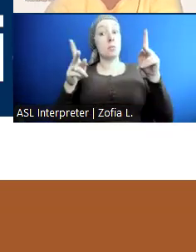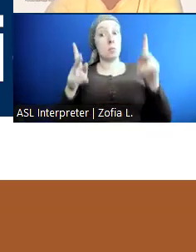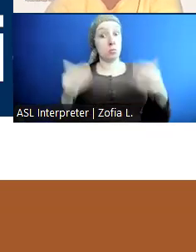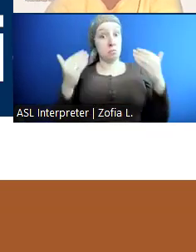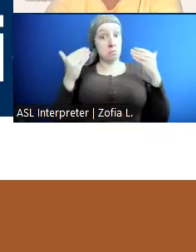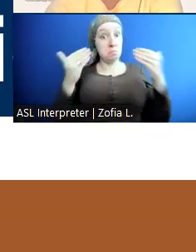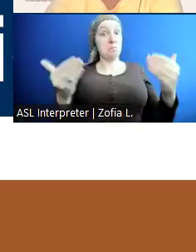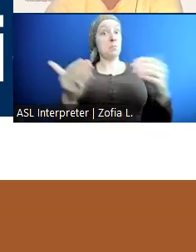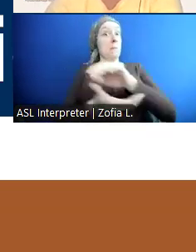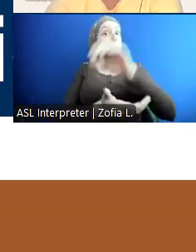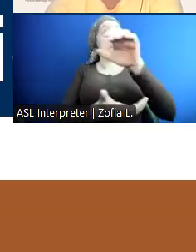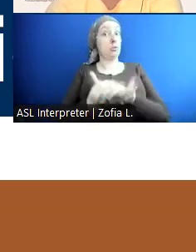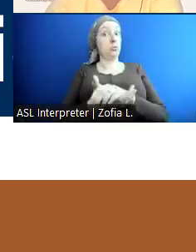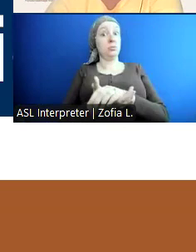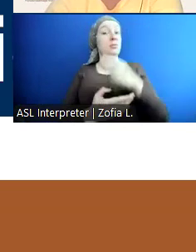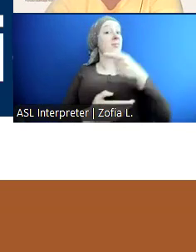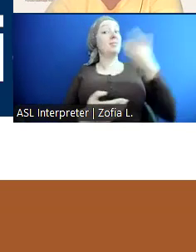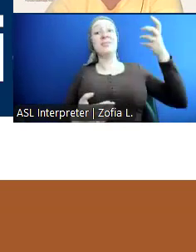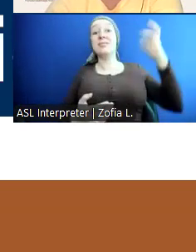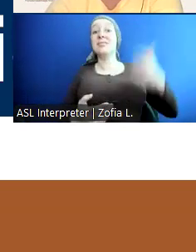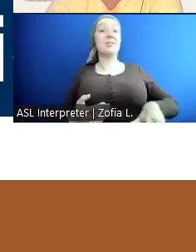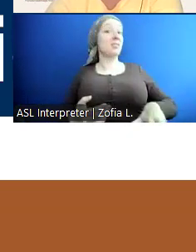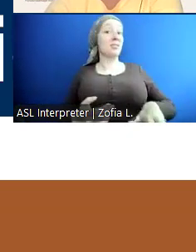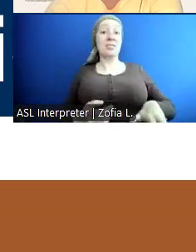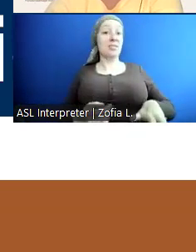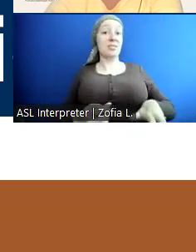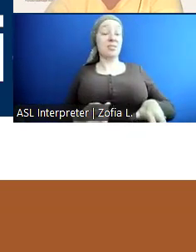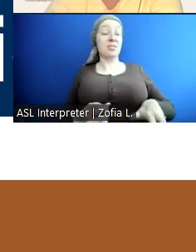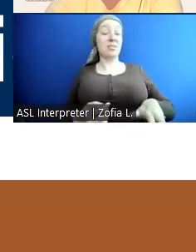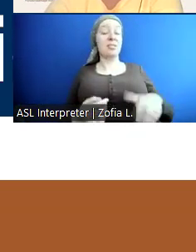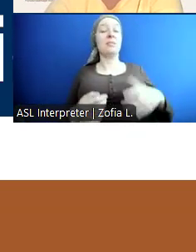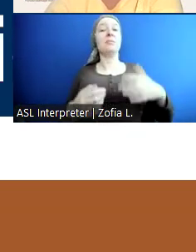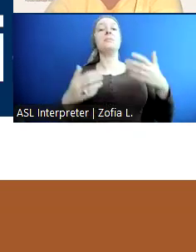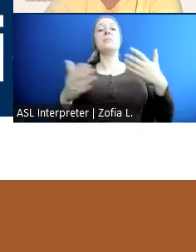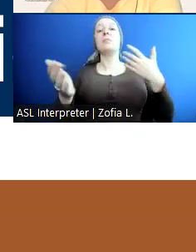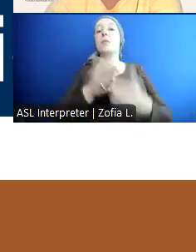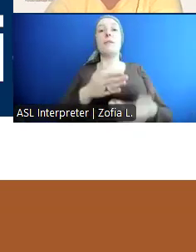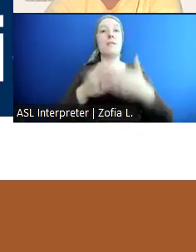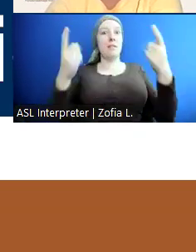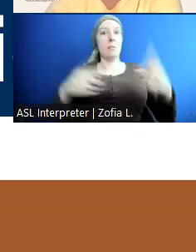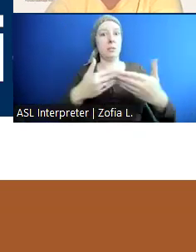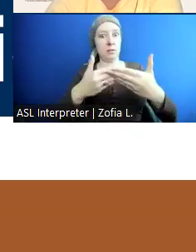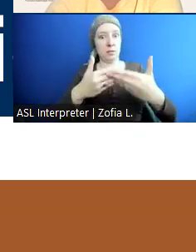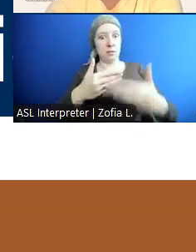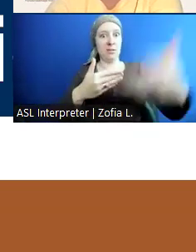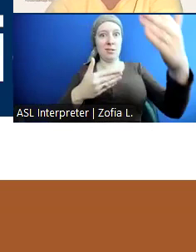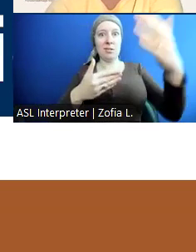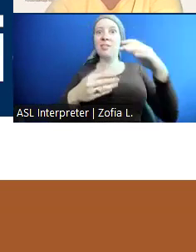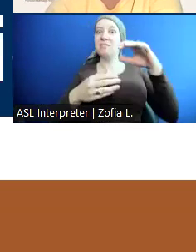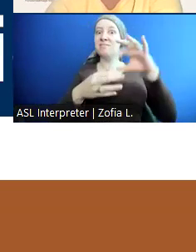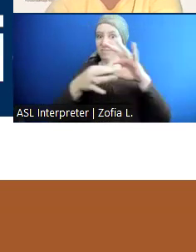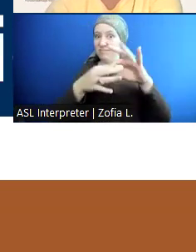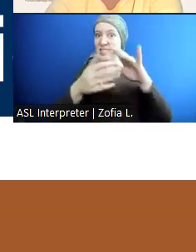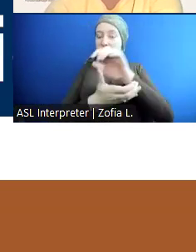that they never wanted to be in the first place, then whatever happens within that marriage, those